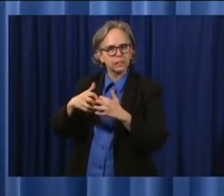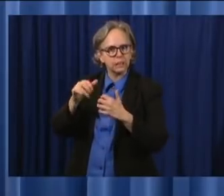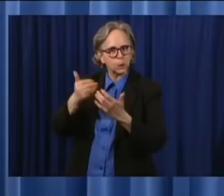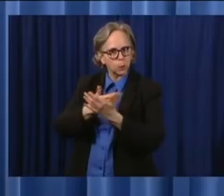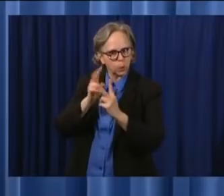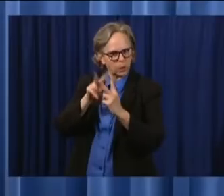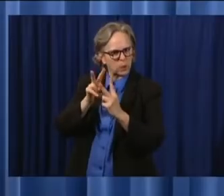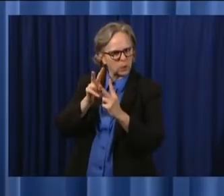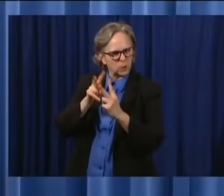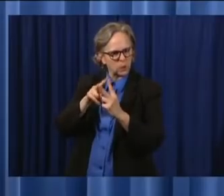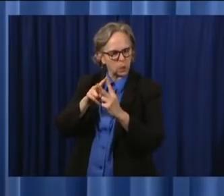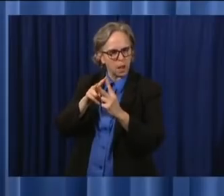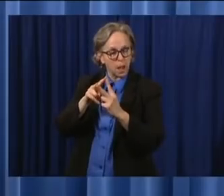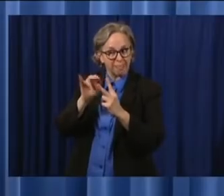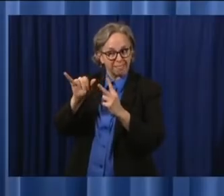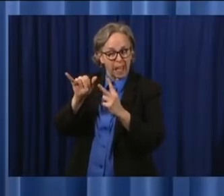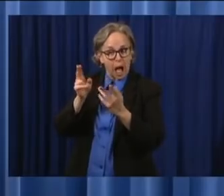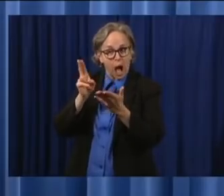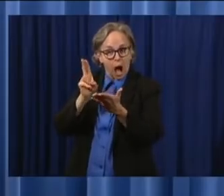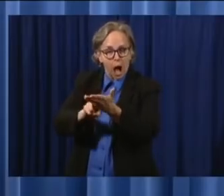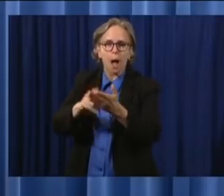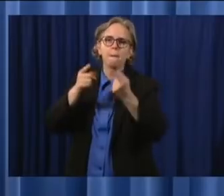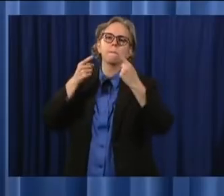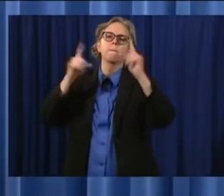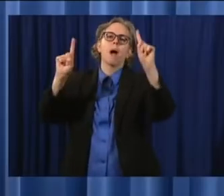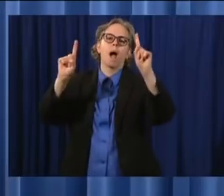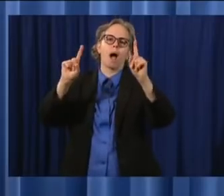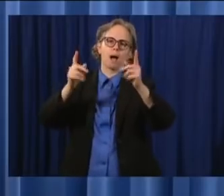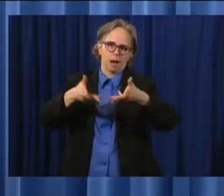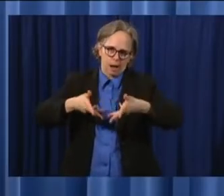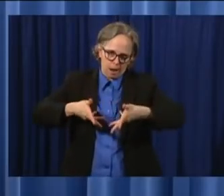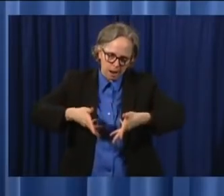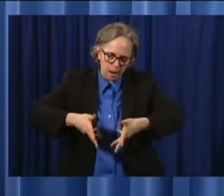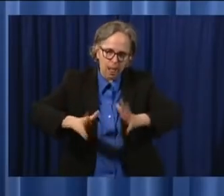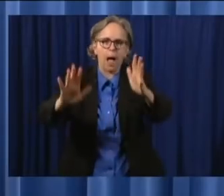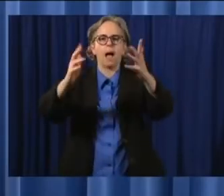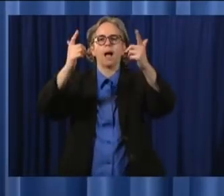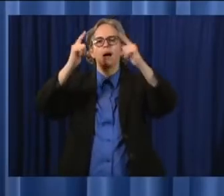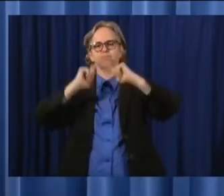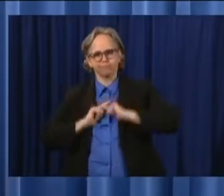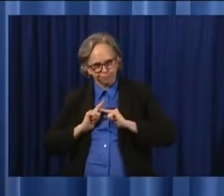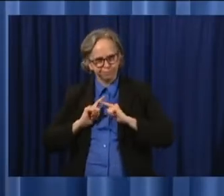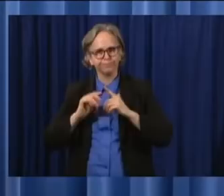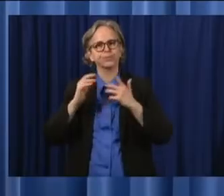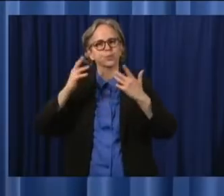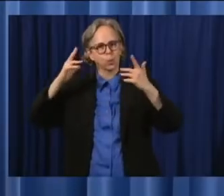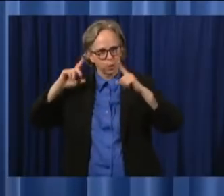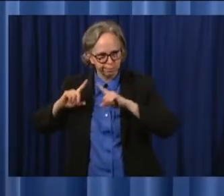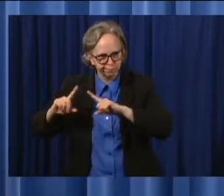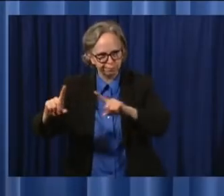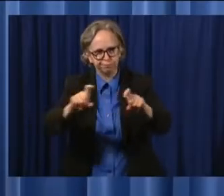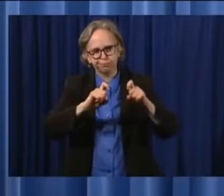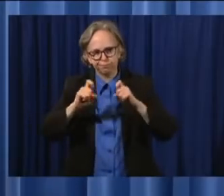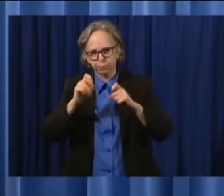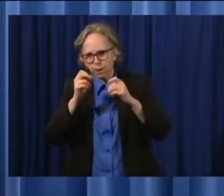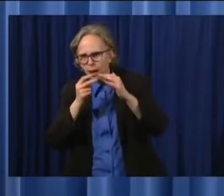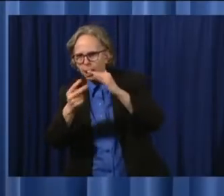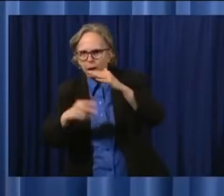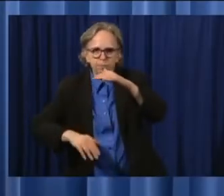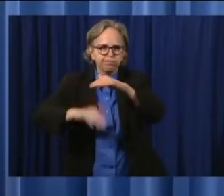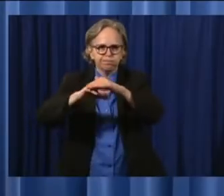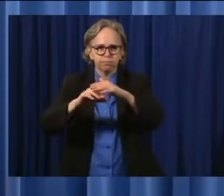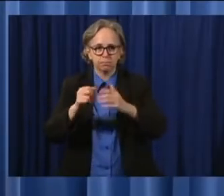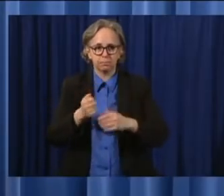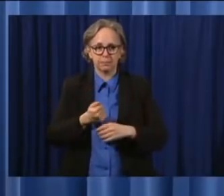allowed us to say, look, here's where we think our capacity is. It was 18,000, moving to 22,000. We